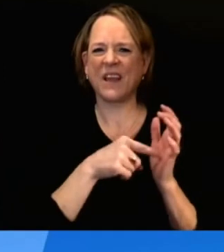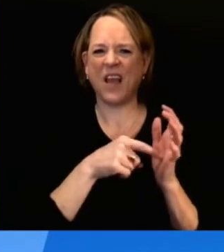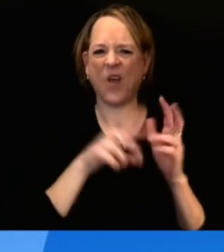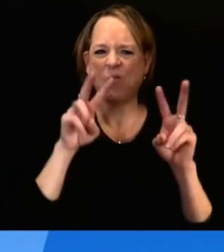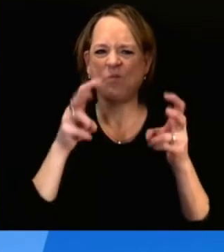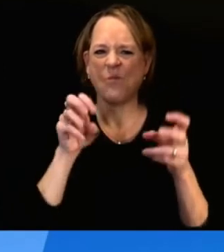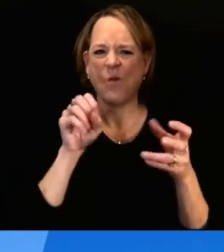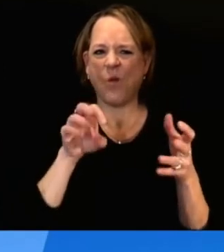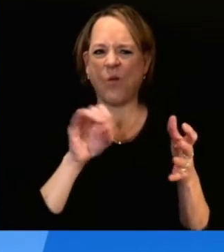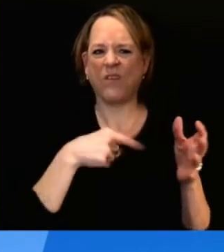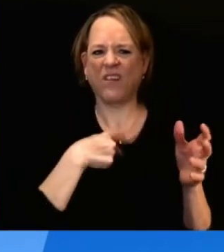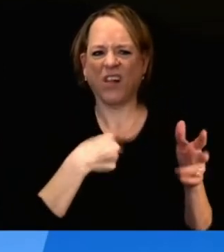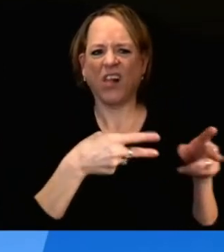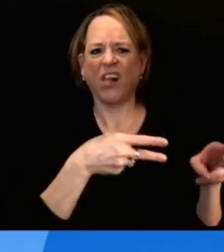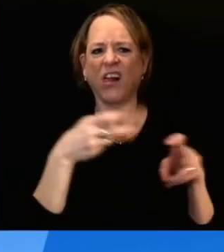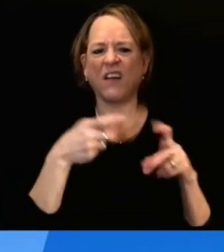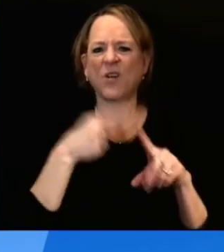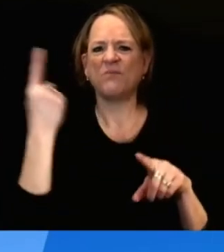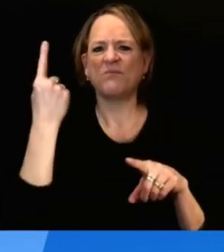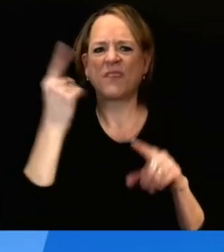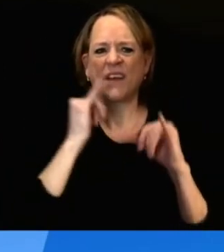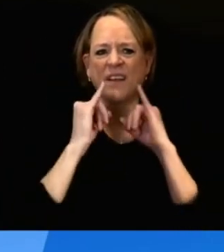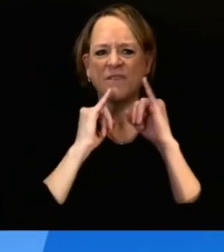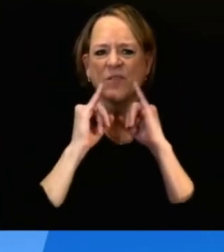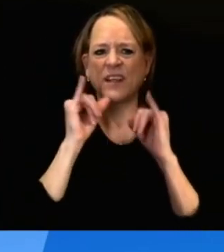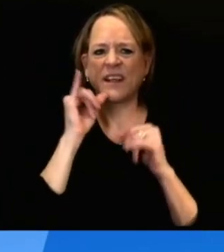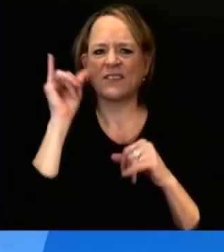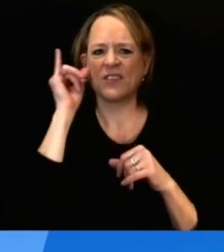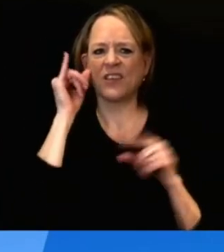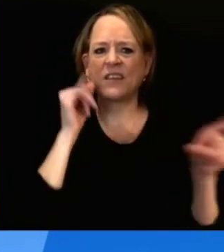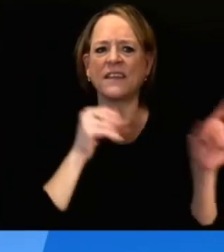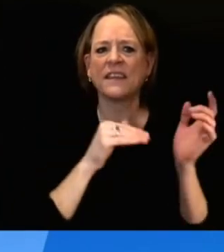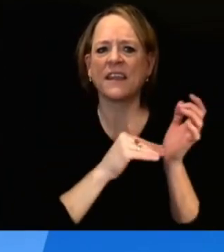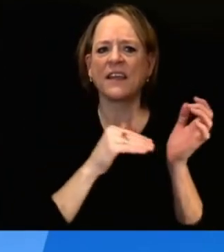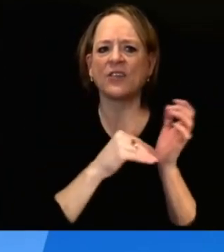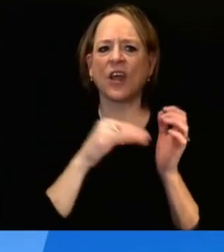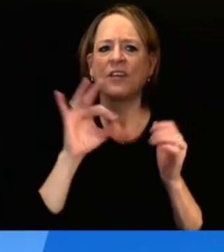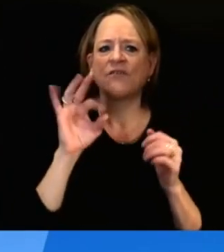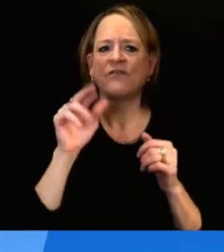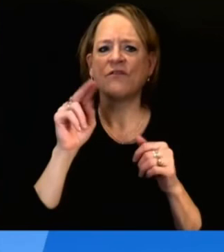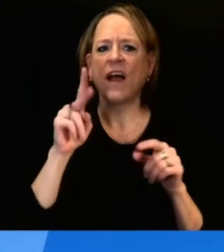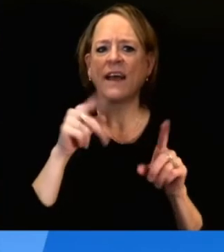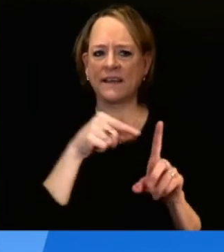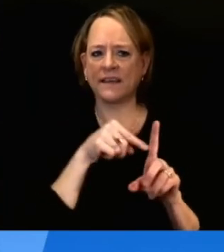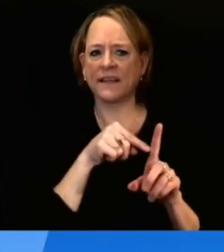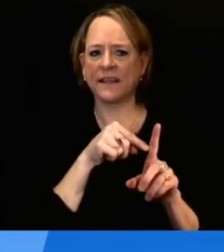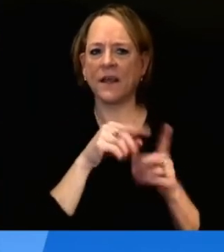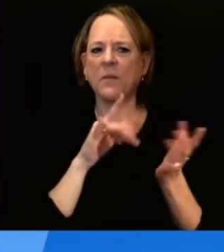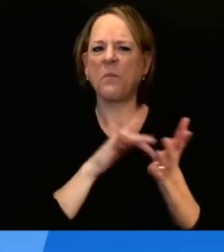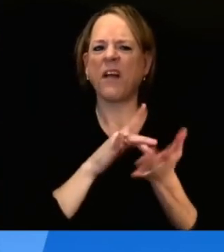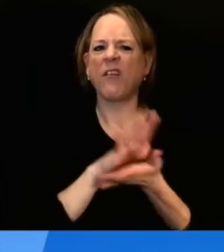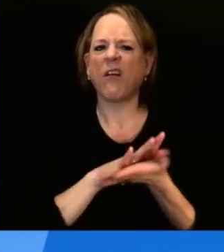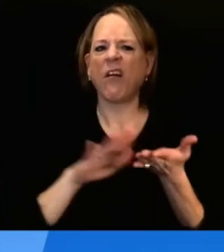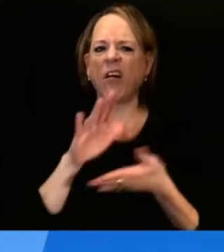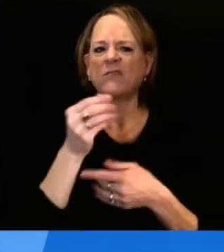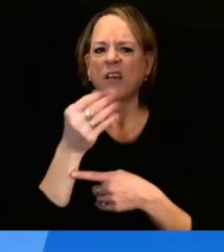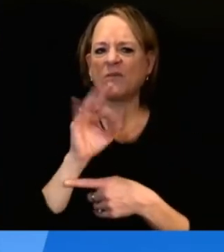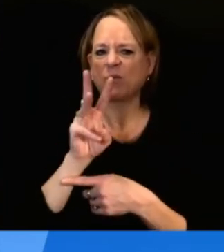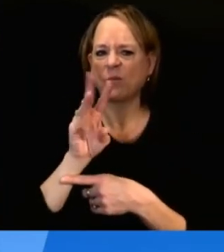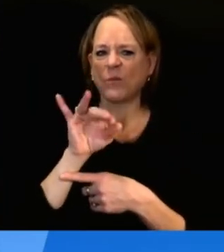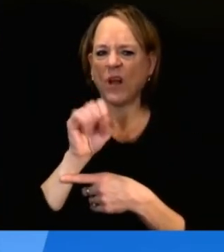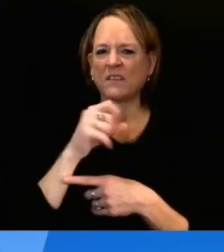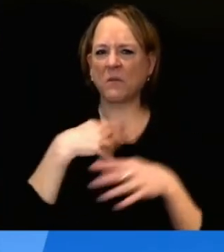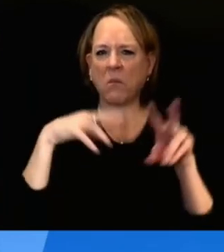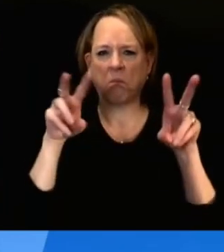Dr. Michael Frank from the Medical College of Wisconsin. He said that we need to stop thinking of the vaccine as preventing